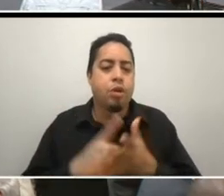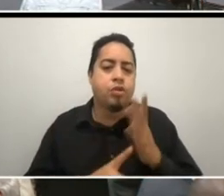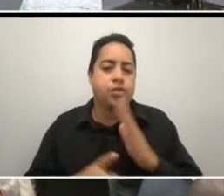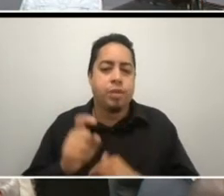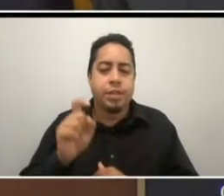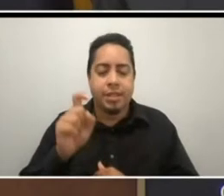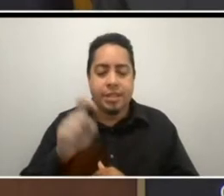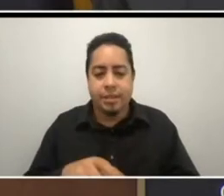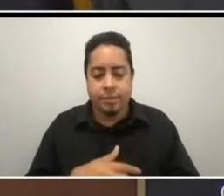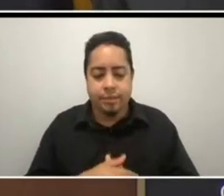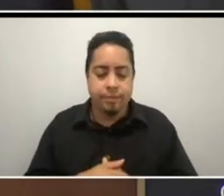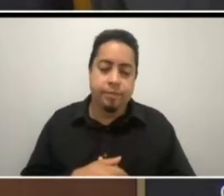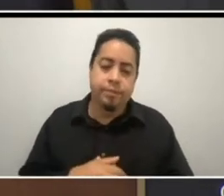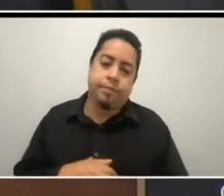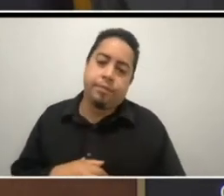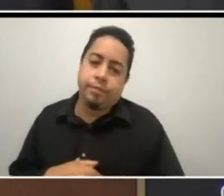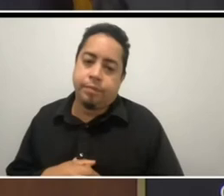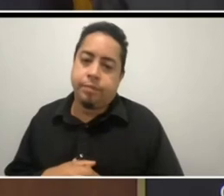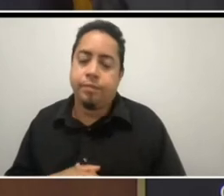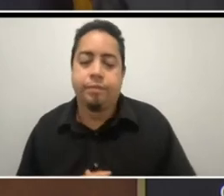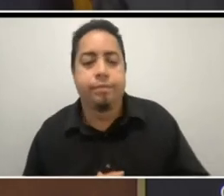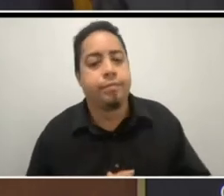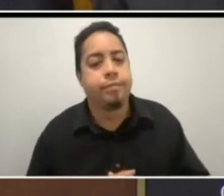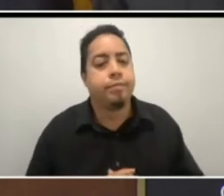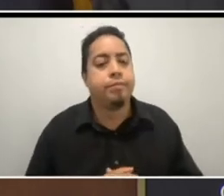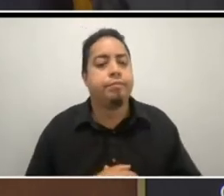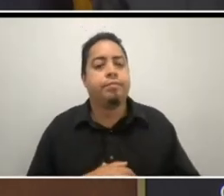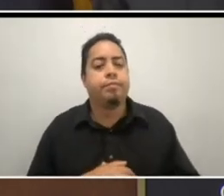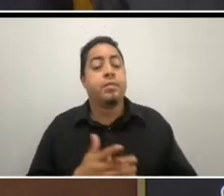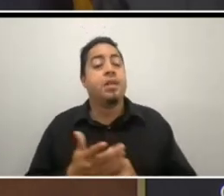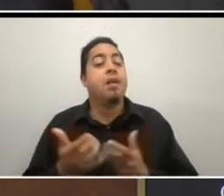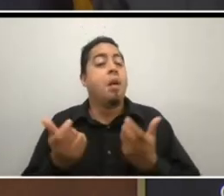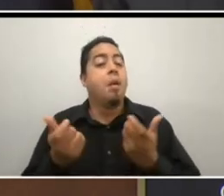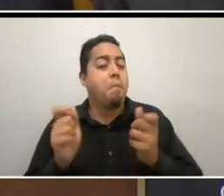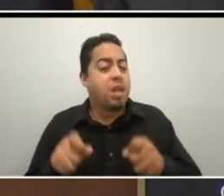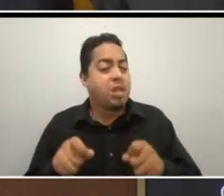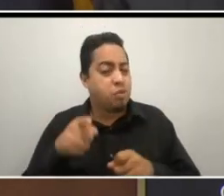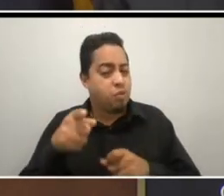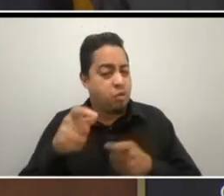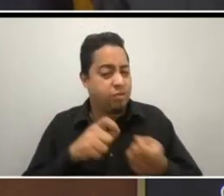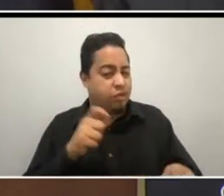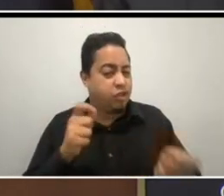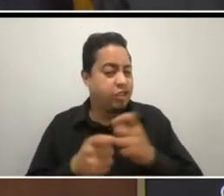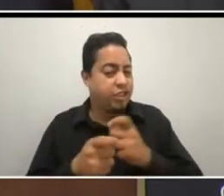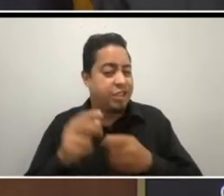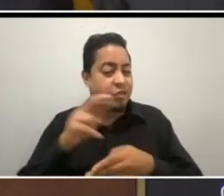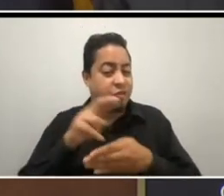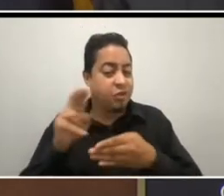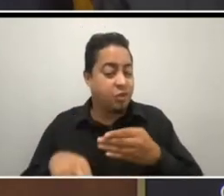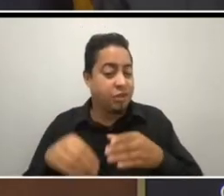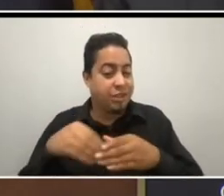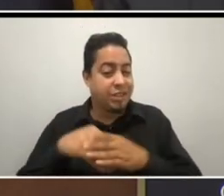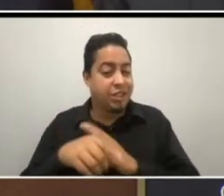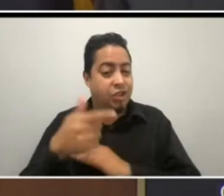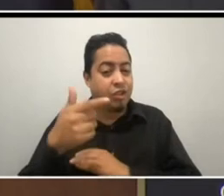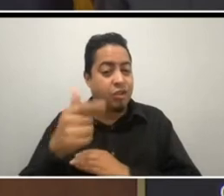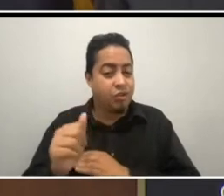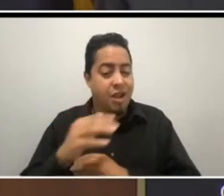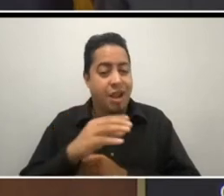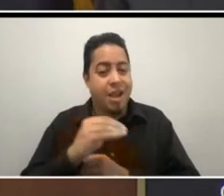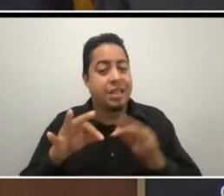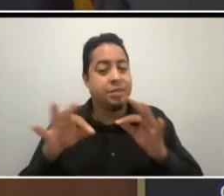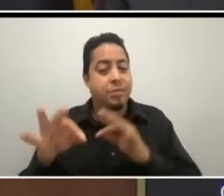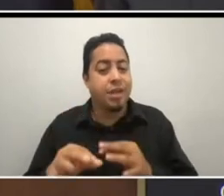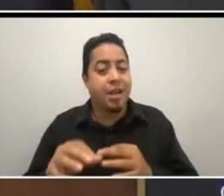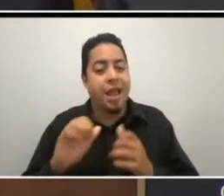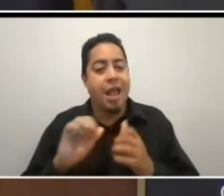Mr. Secretary, is there any way that you could have lawfully changed the result in the state of Georgia and somehow explained it away as a